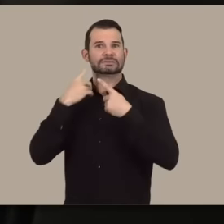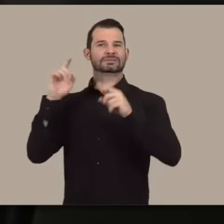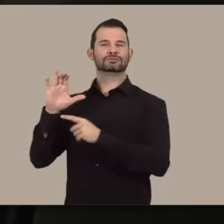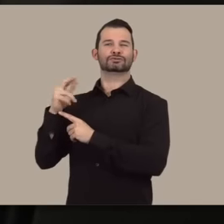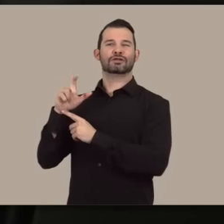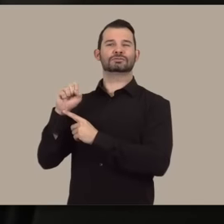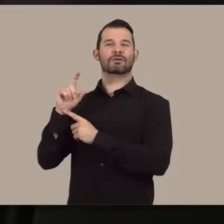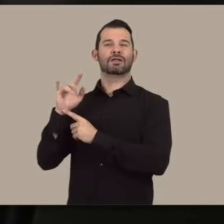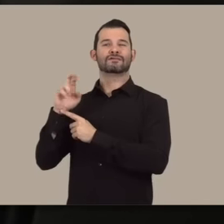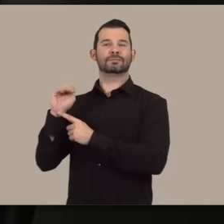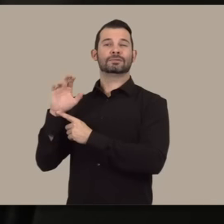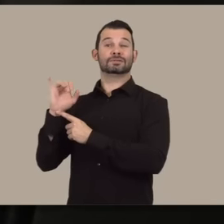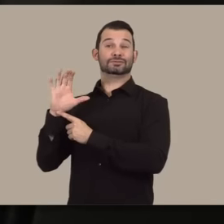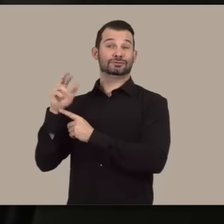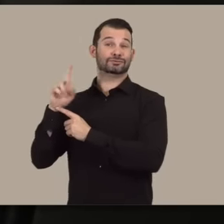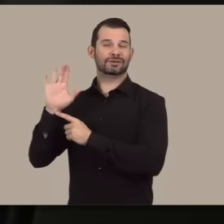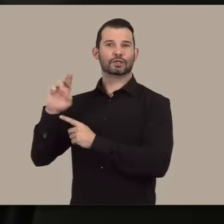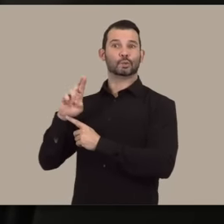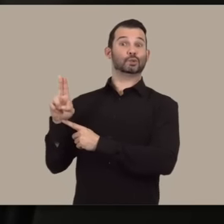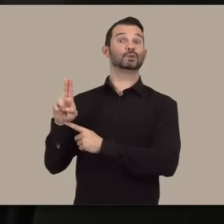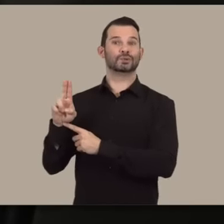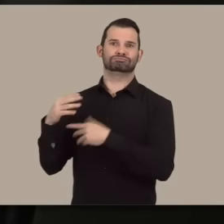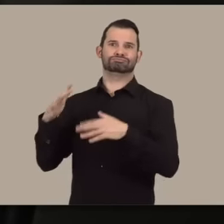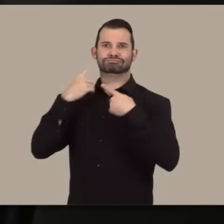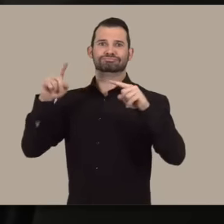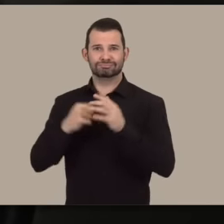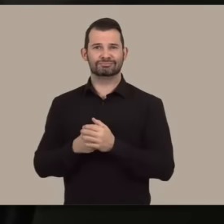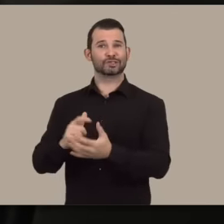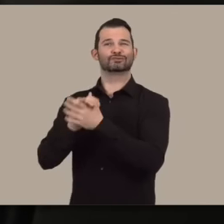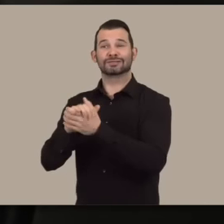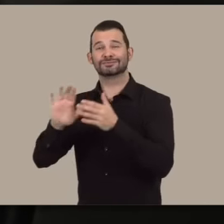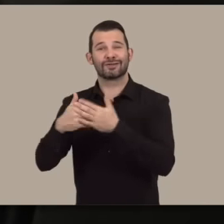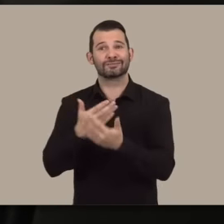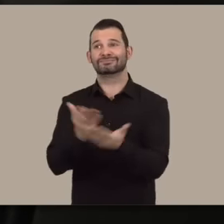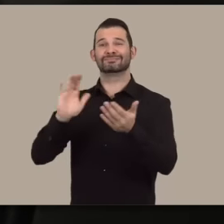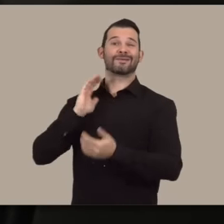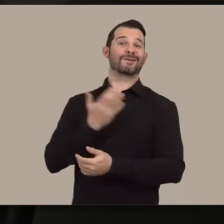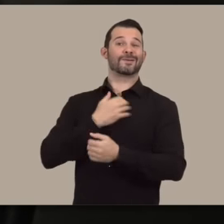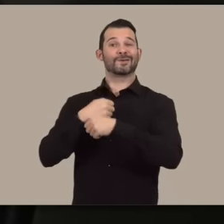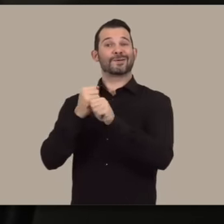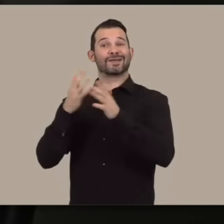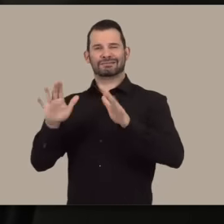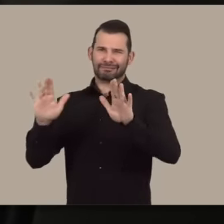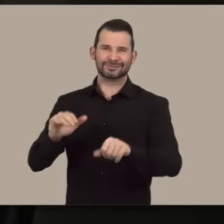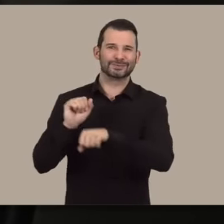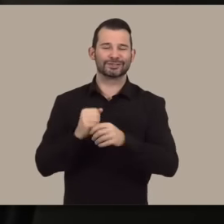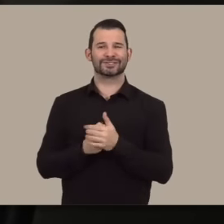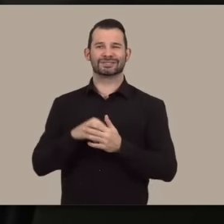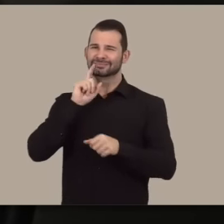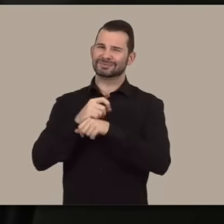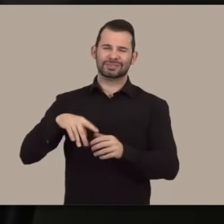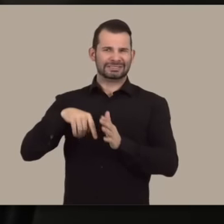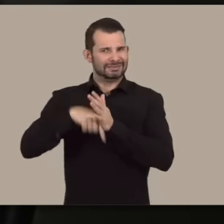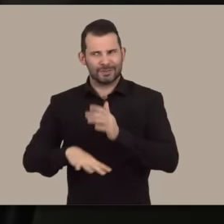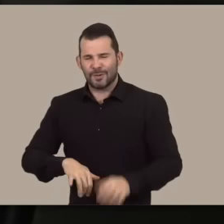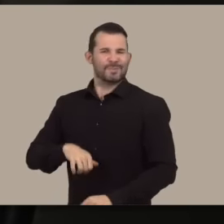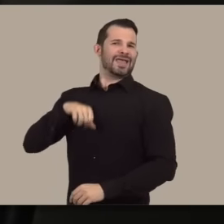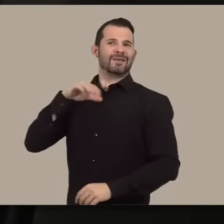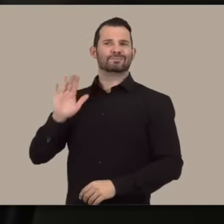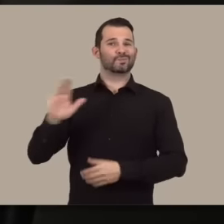the success of Charles-Olivier Michaud's Rue. Congratulations to all our creators for your excellent work. We're deeply